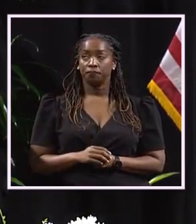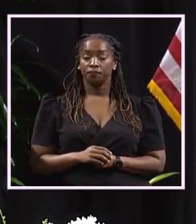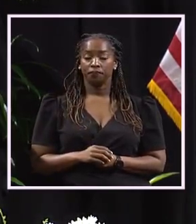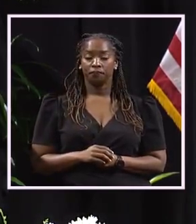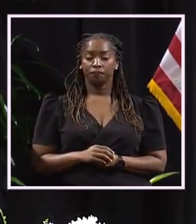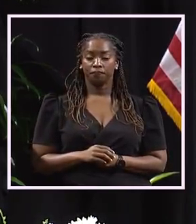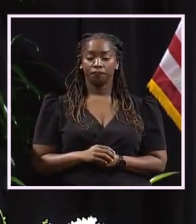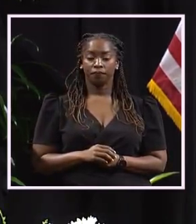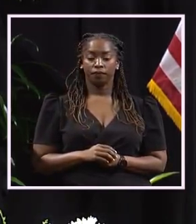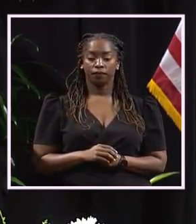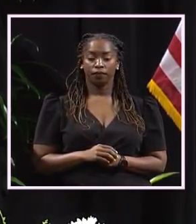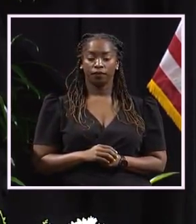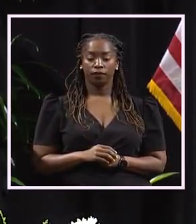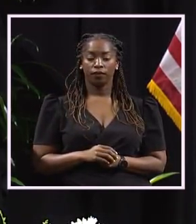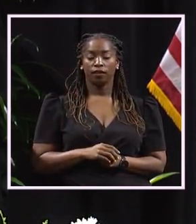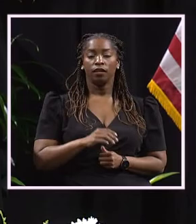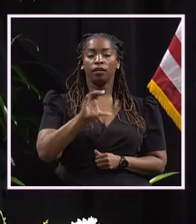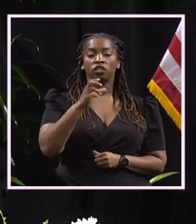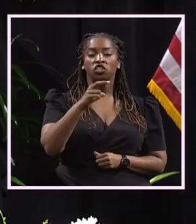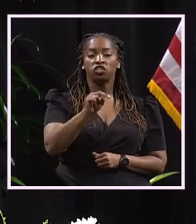Son Chan Tayung.